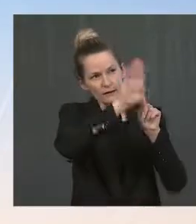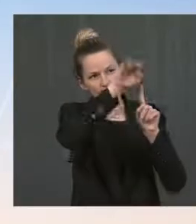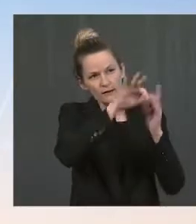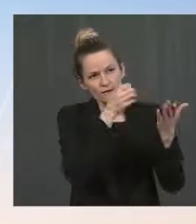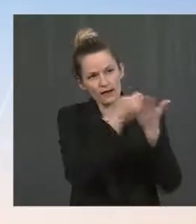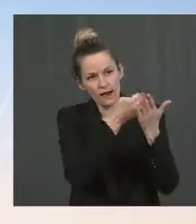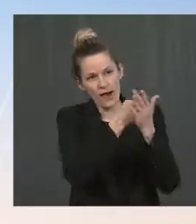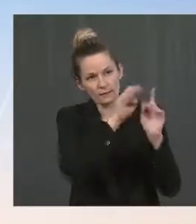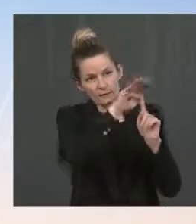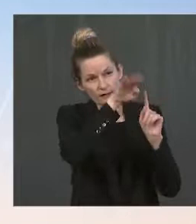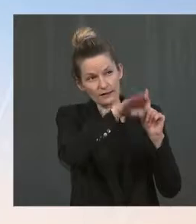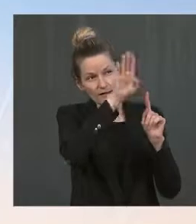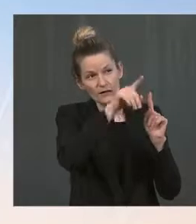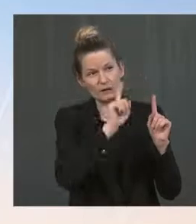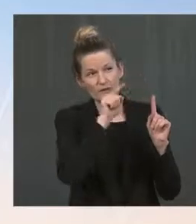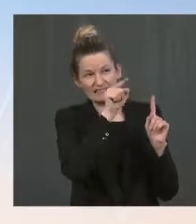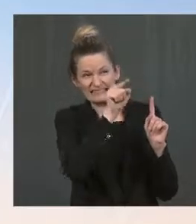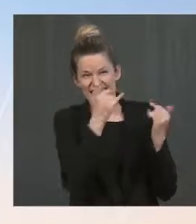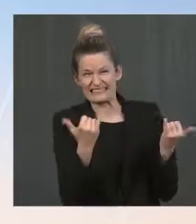strength of this recovery.